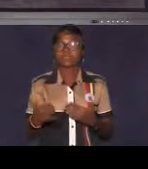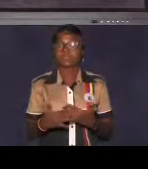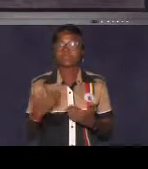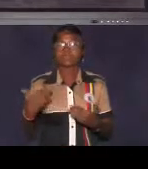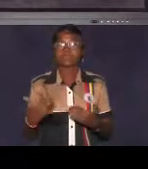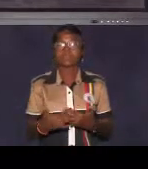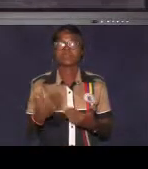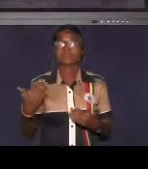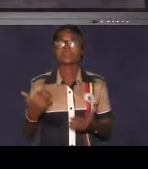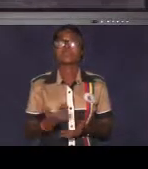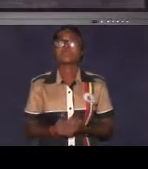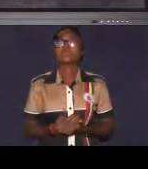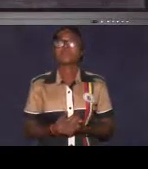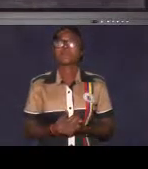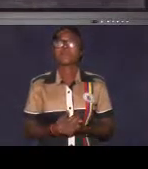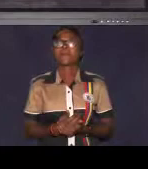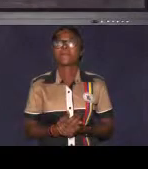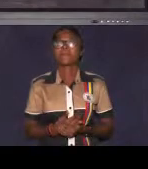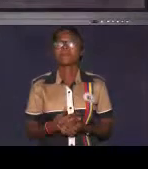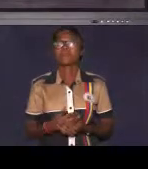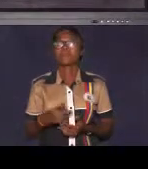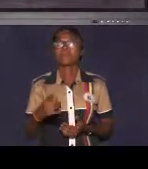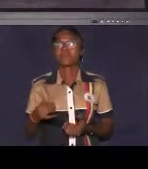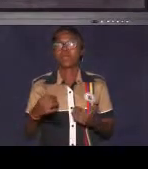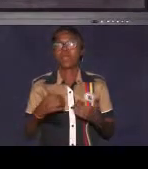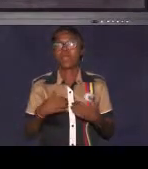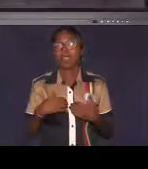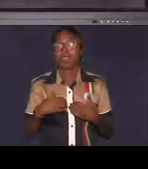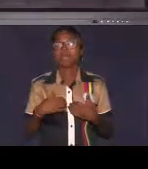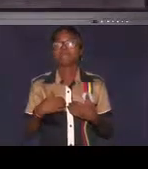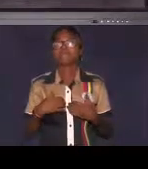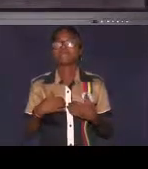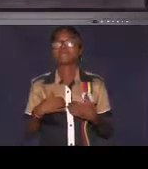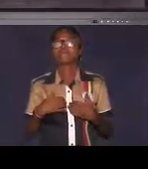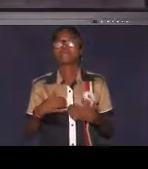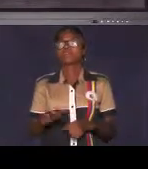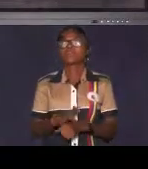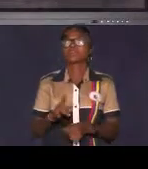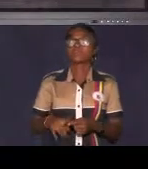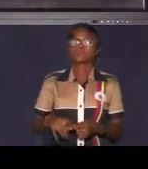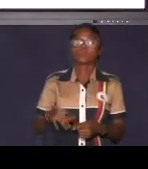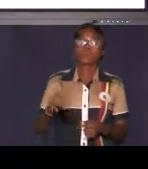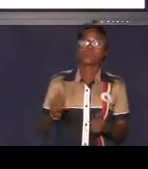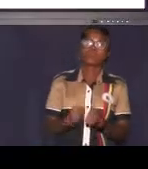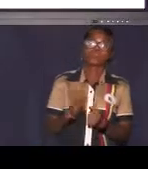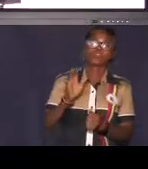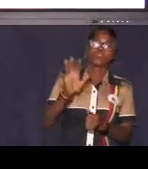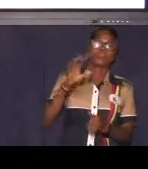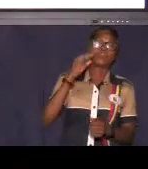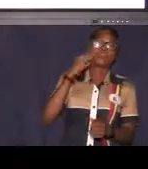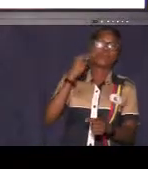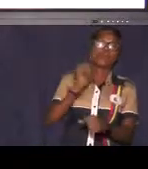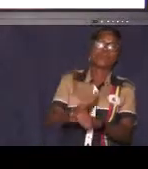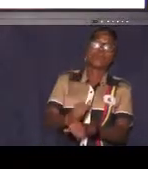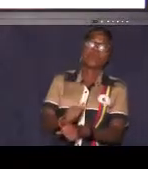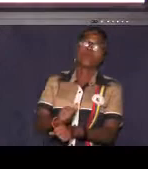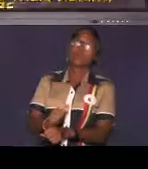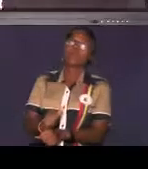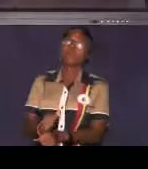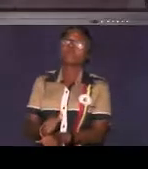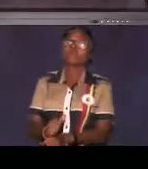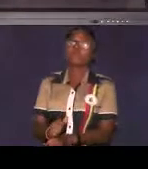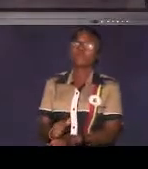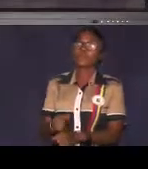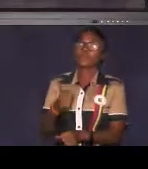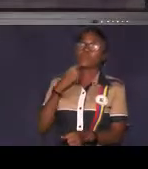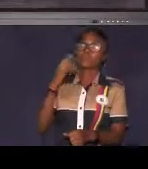Easy peasy, this work with square root. Of course, you will have enough to practice with your assignment, which is coming